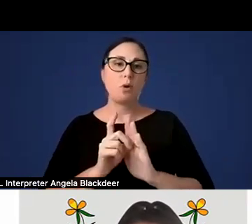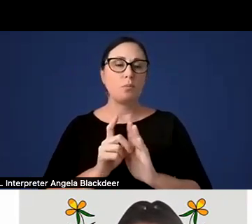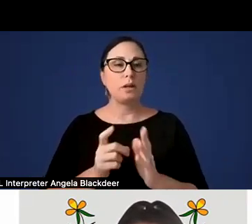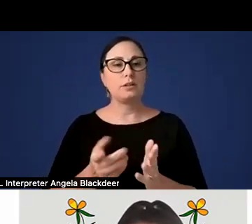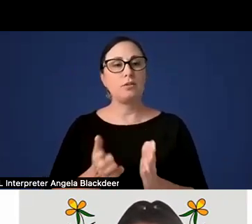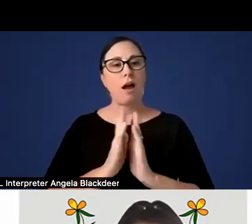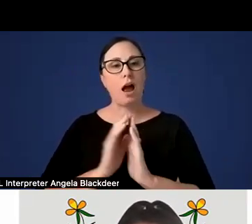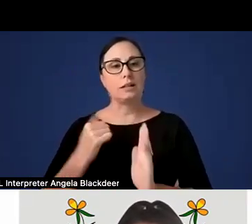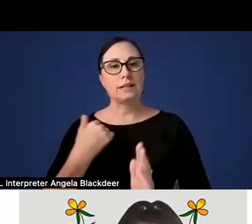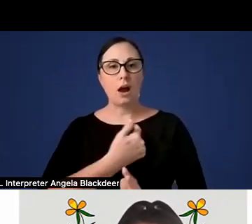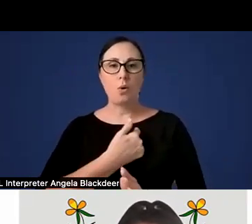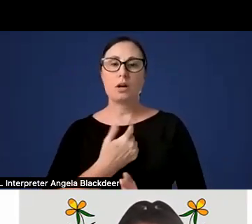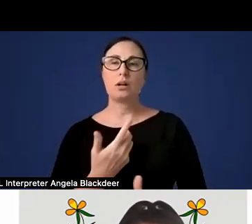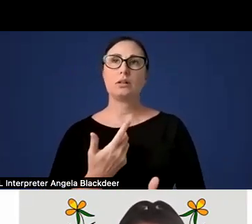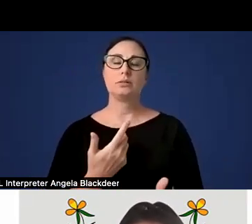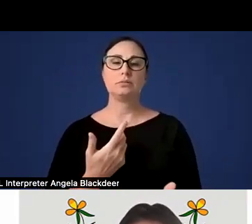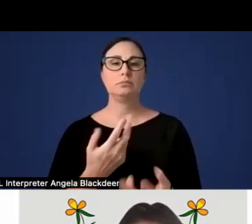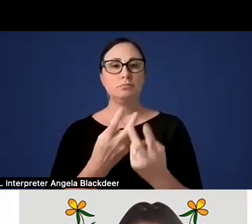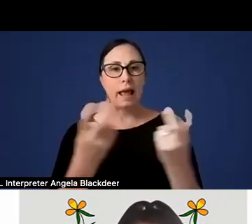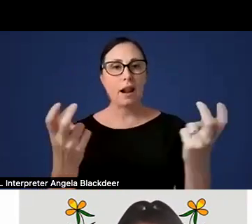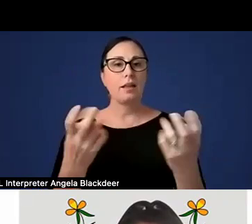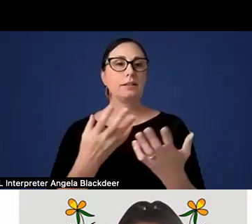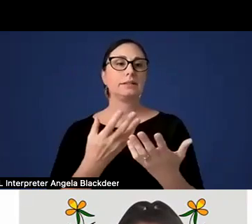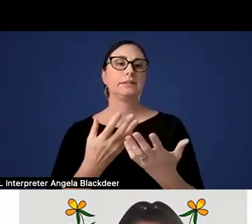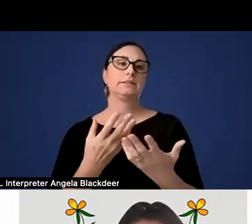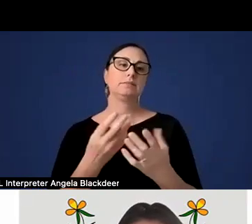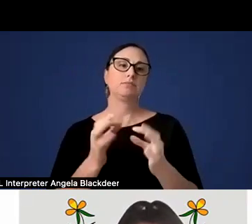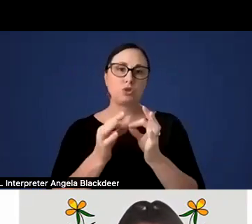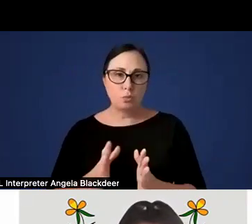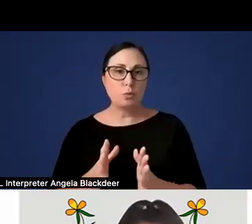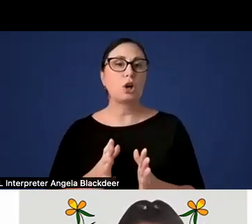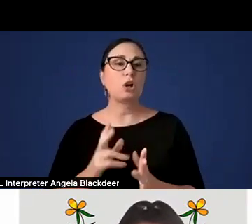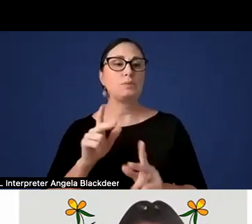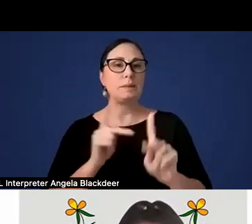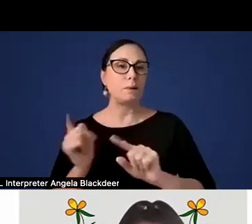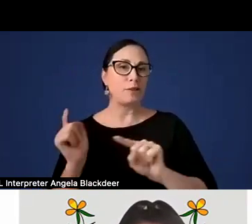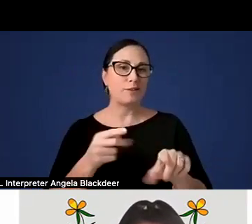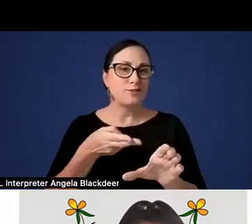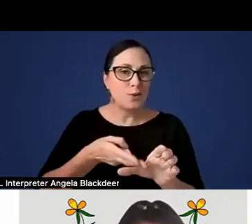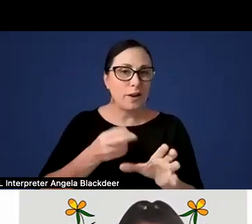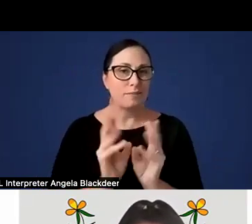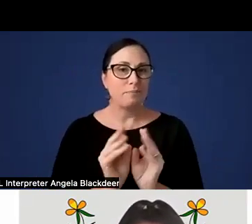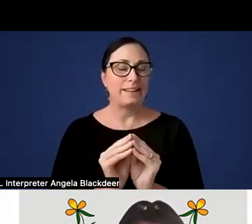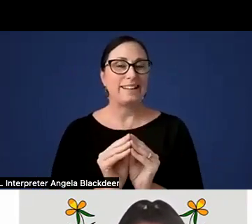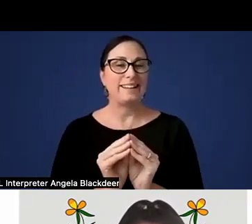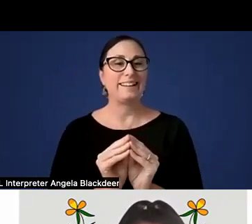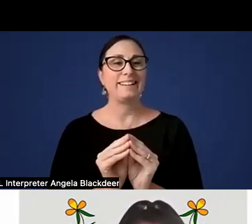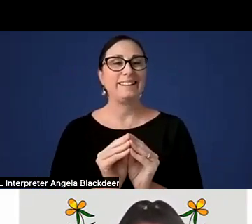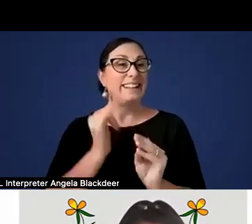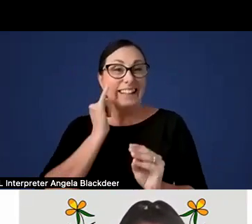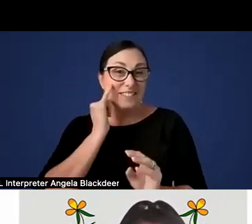interpreters, our attendees, especially if you're watching this as a recording later and it's not September